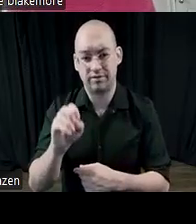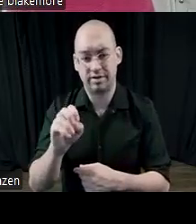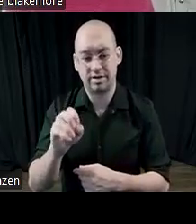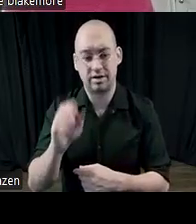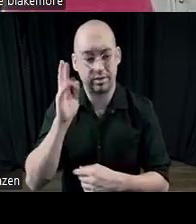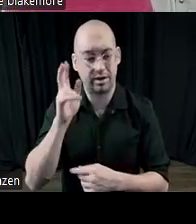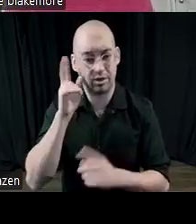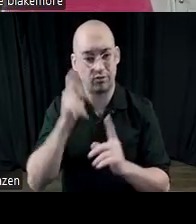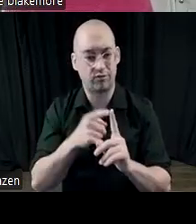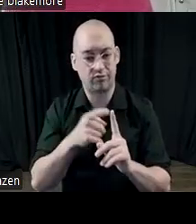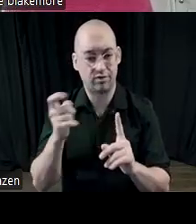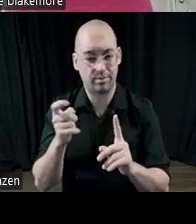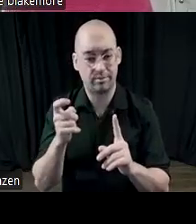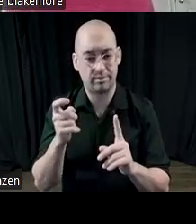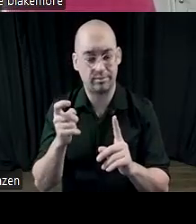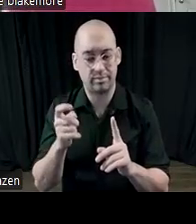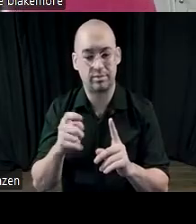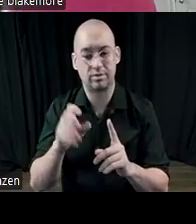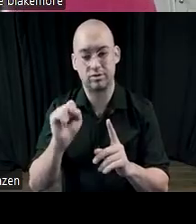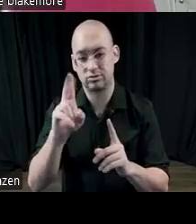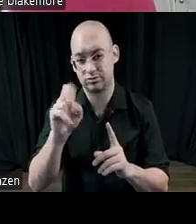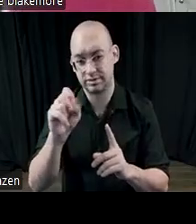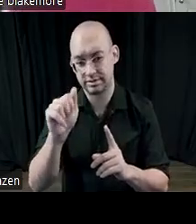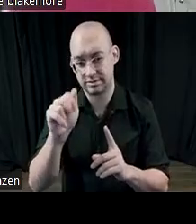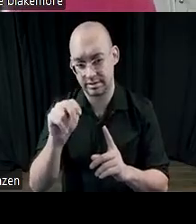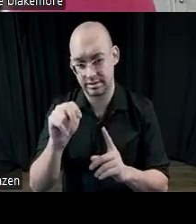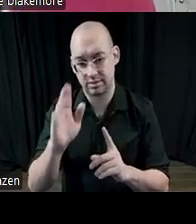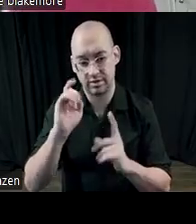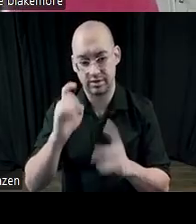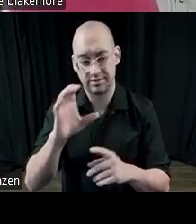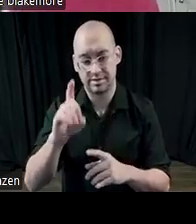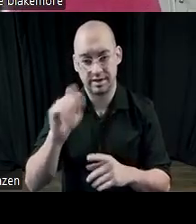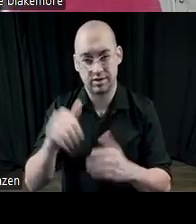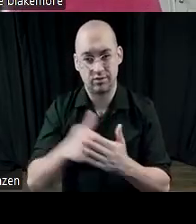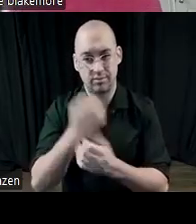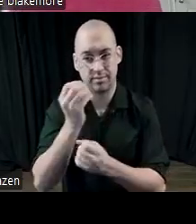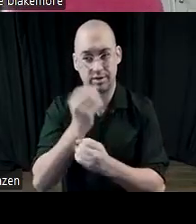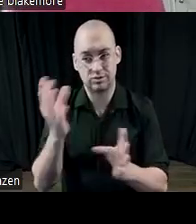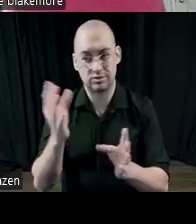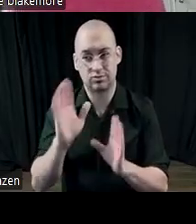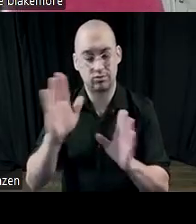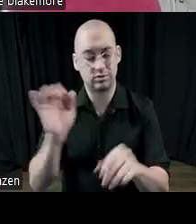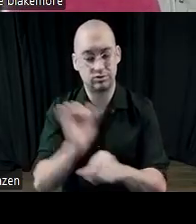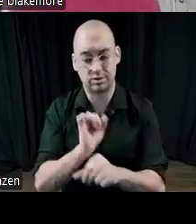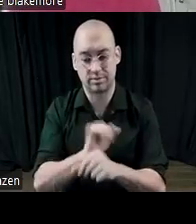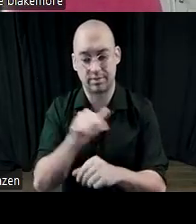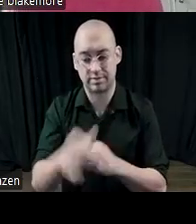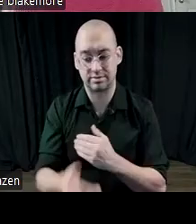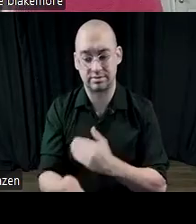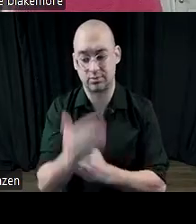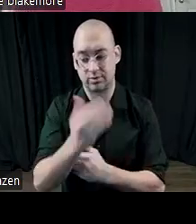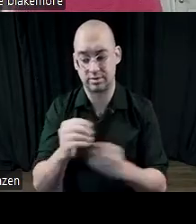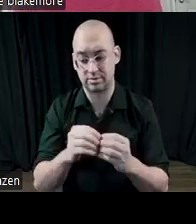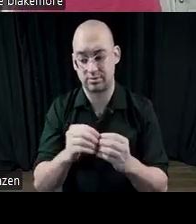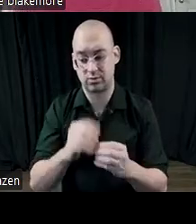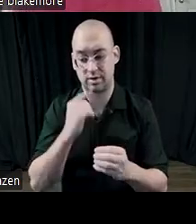from Susan, who's going to give us CDA update. She did a great job this morning. I'm sure there's more to tell us because there's